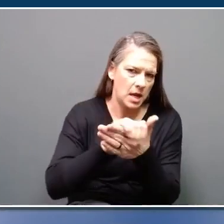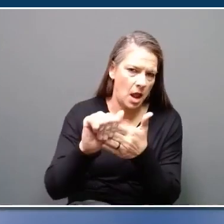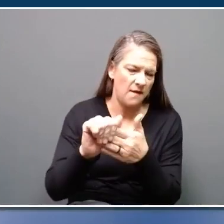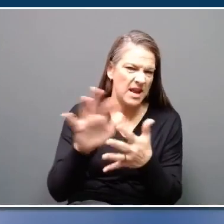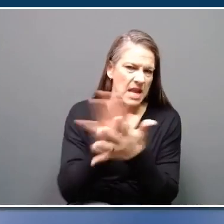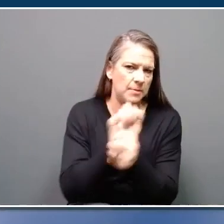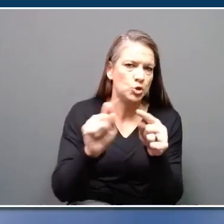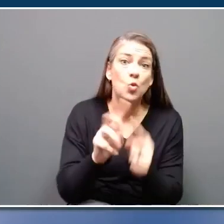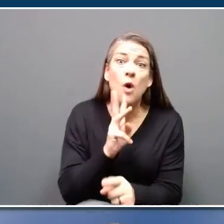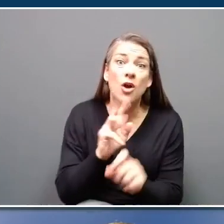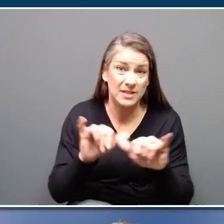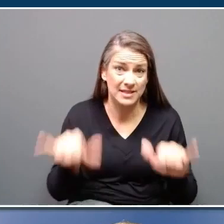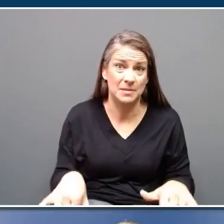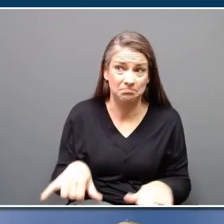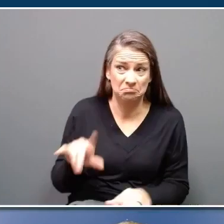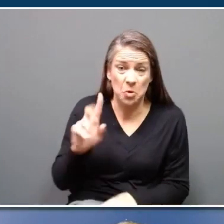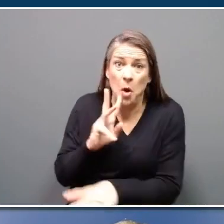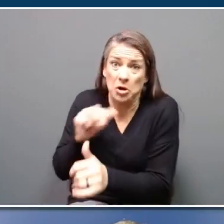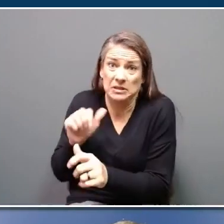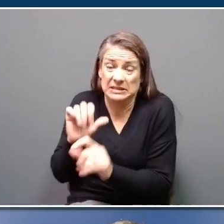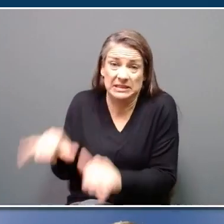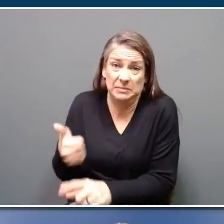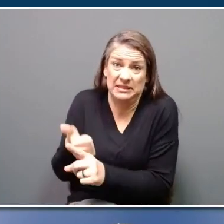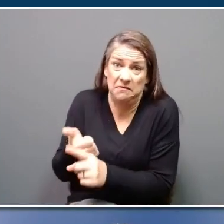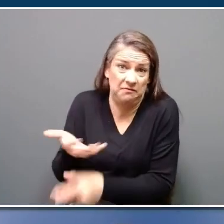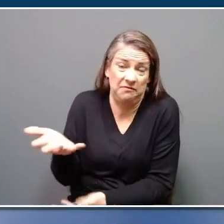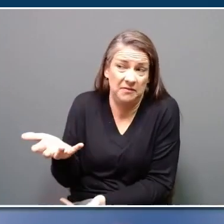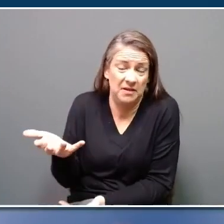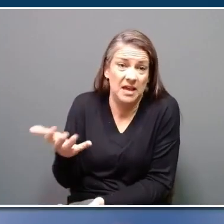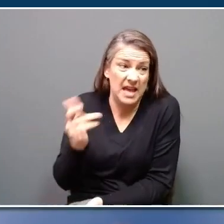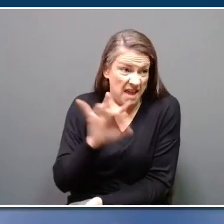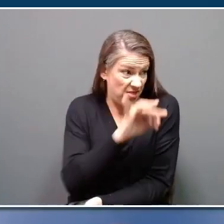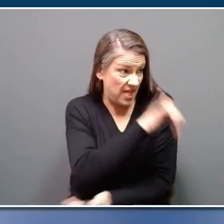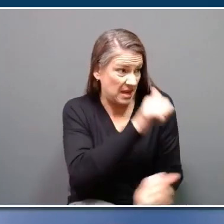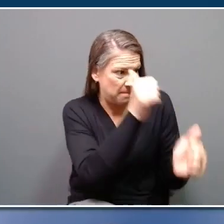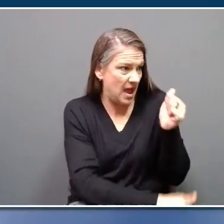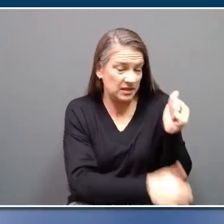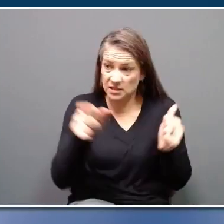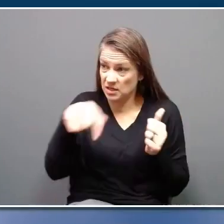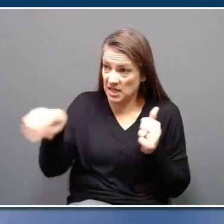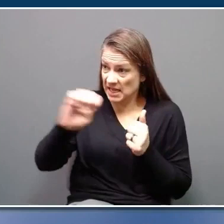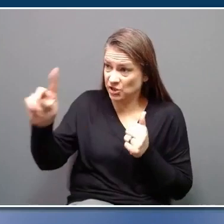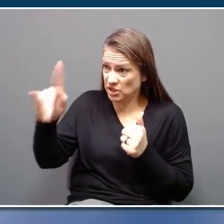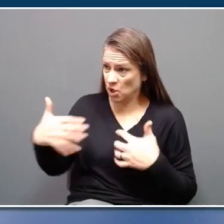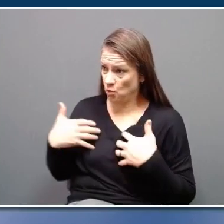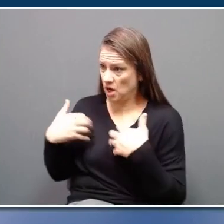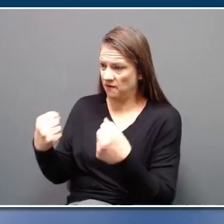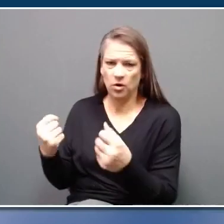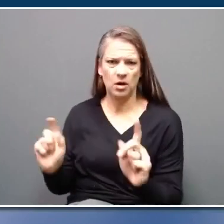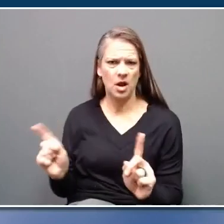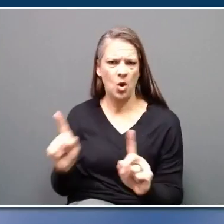systems alone. This would certainly slow down the recovery in Eastern